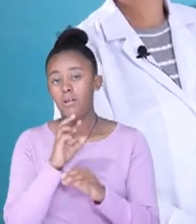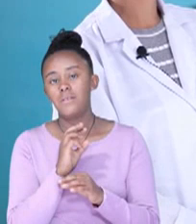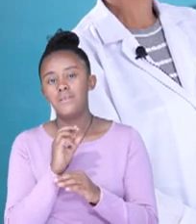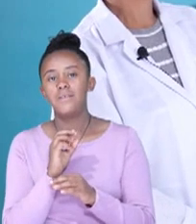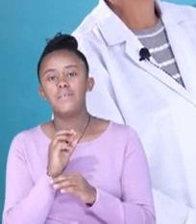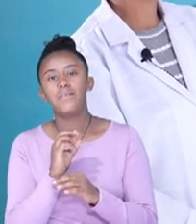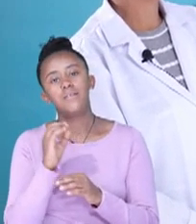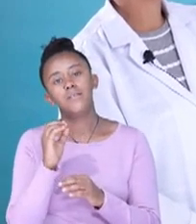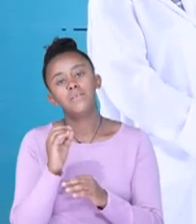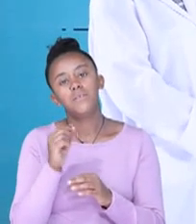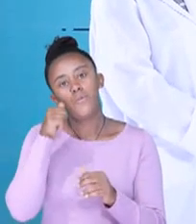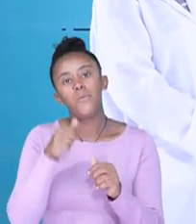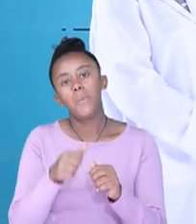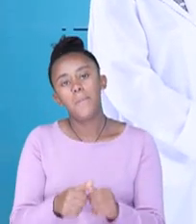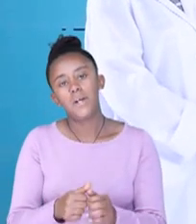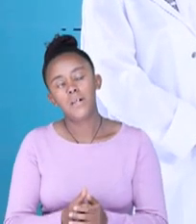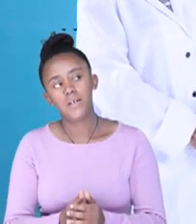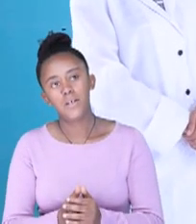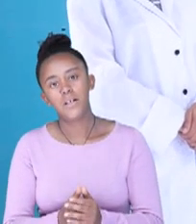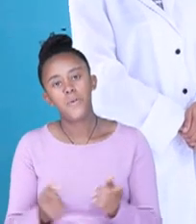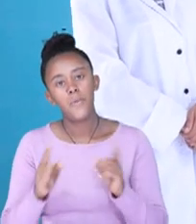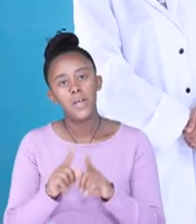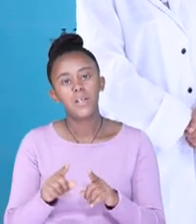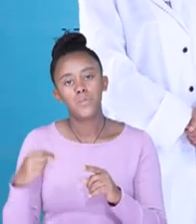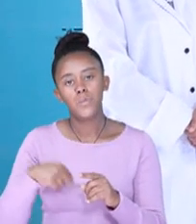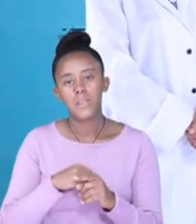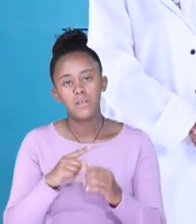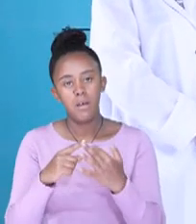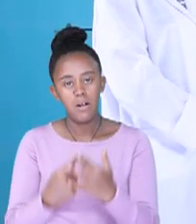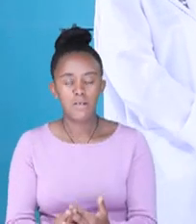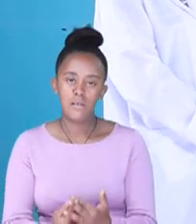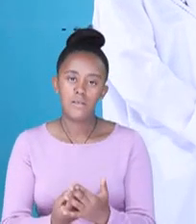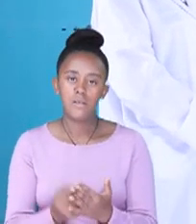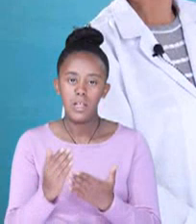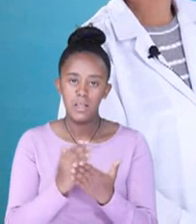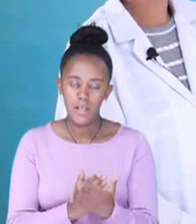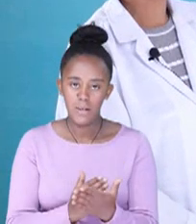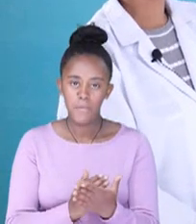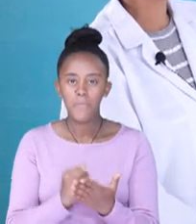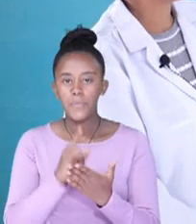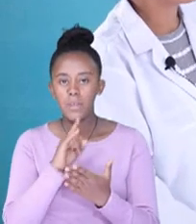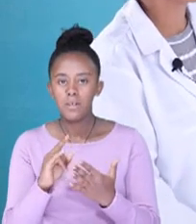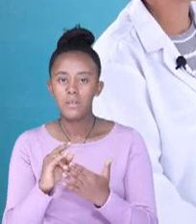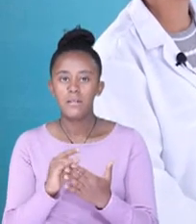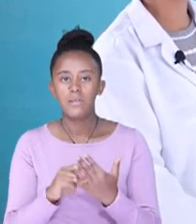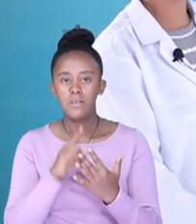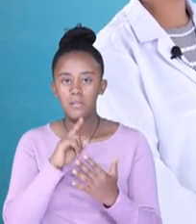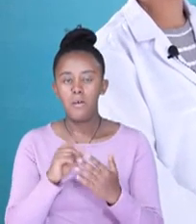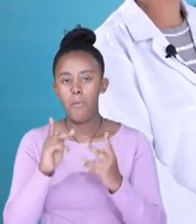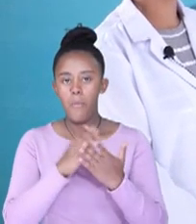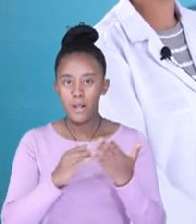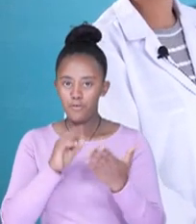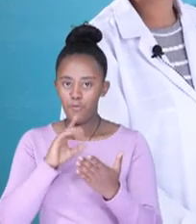have to remember. When we start the lesson, it starts from parts of